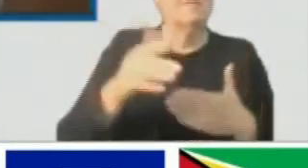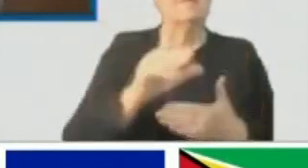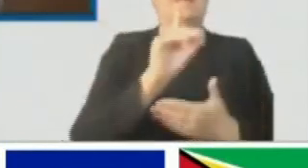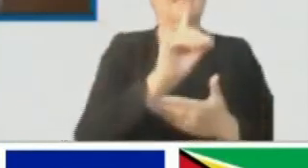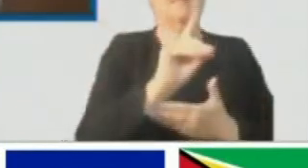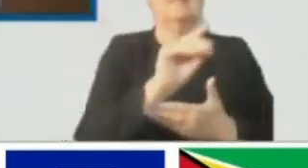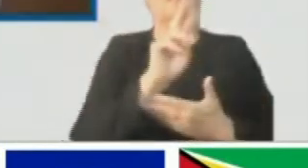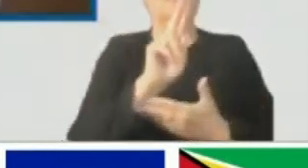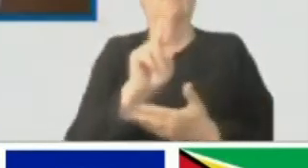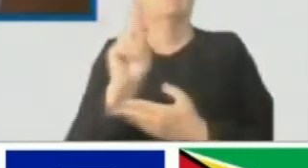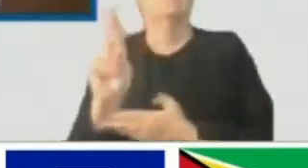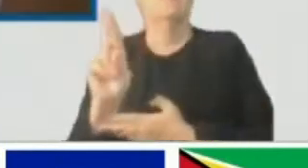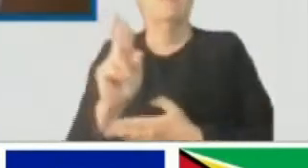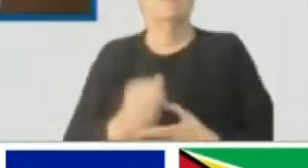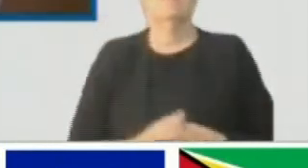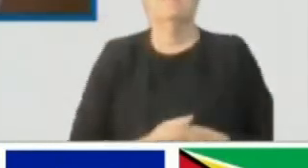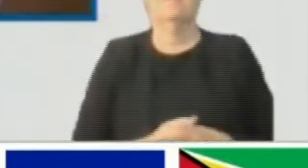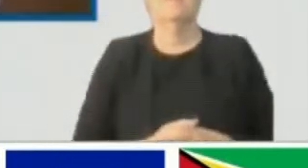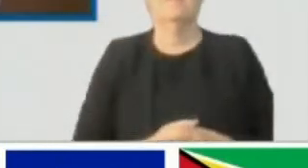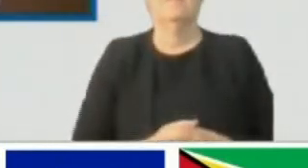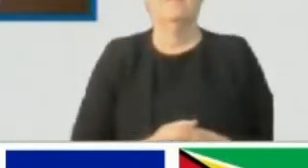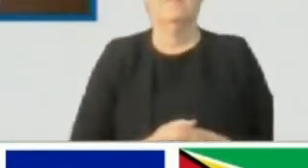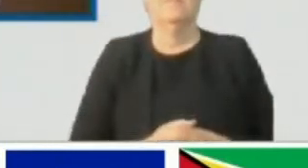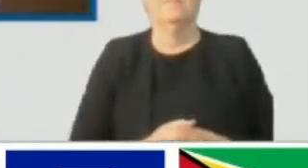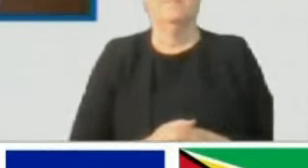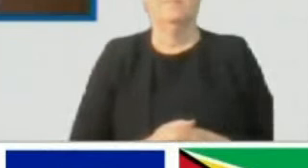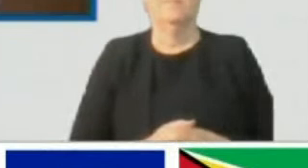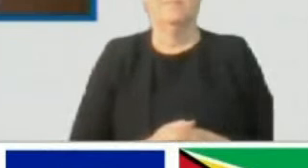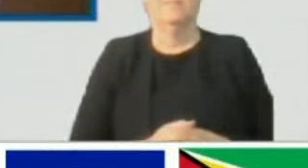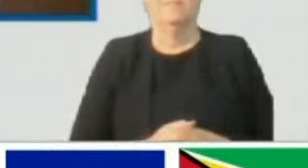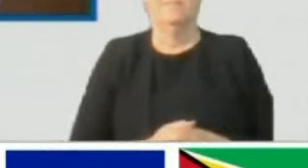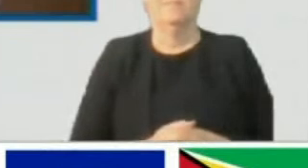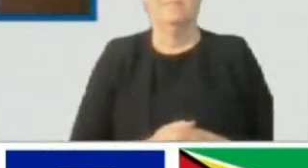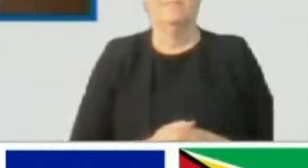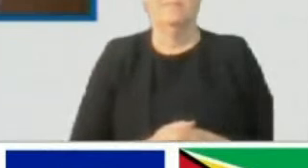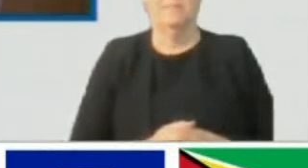My great regret is that due to COVID-19,